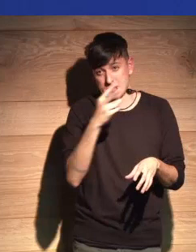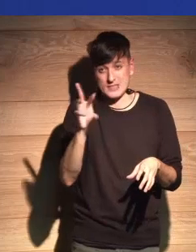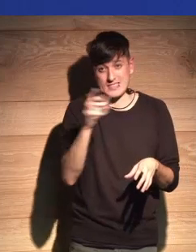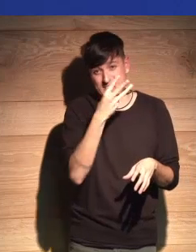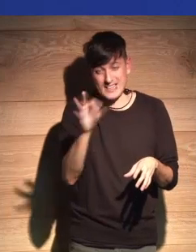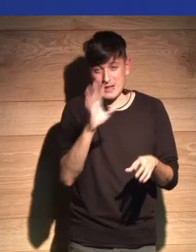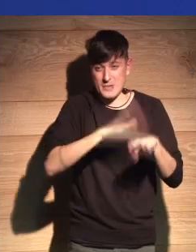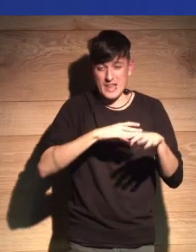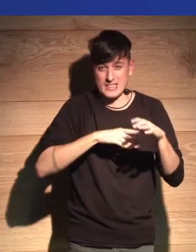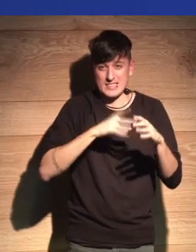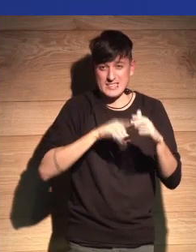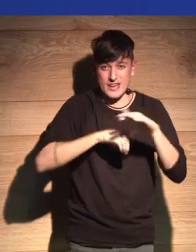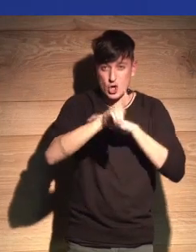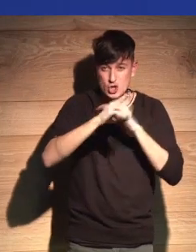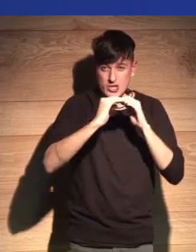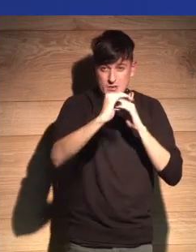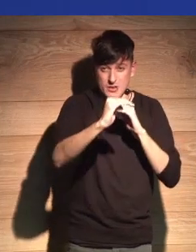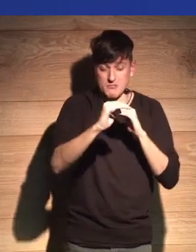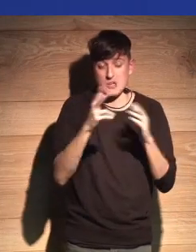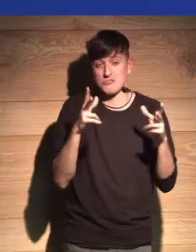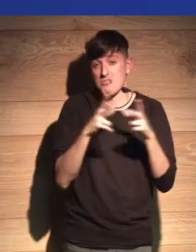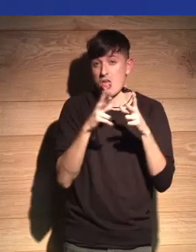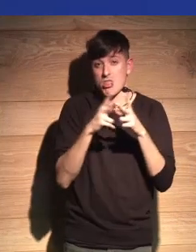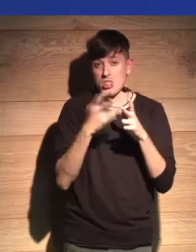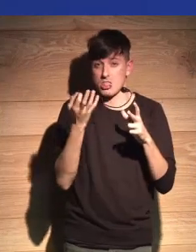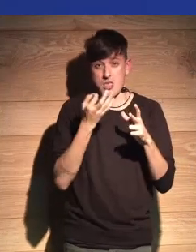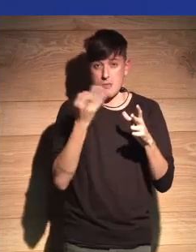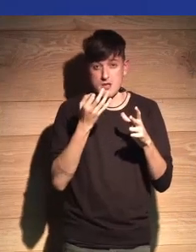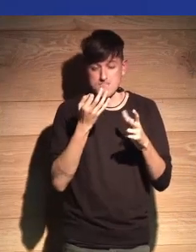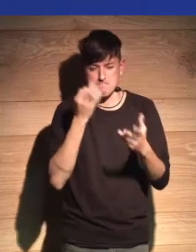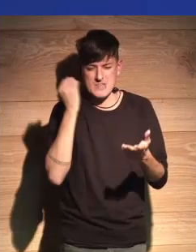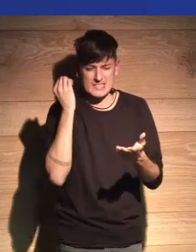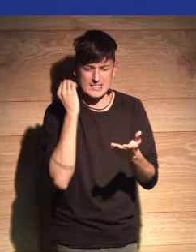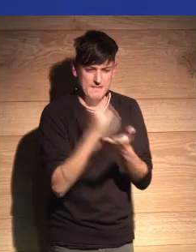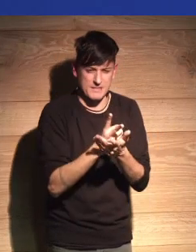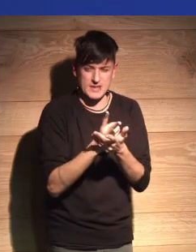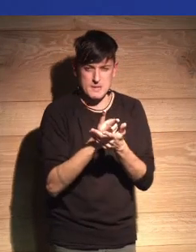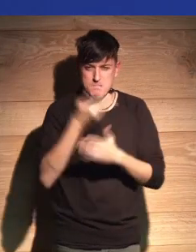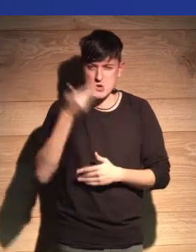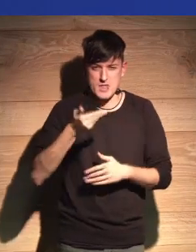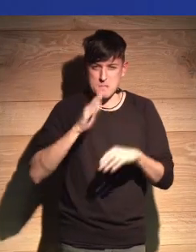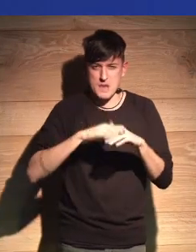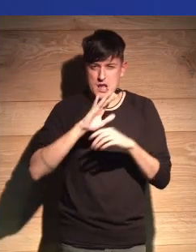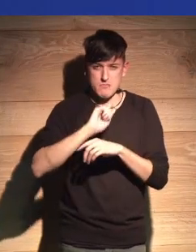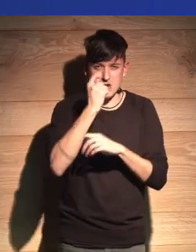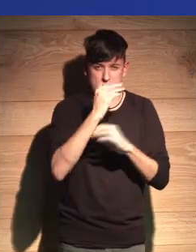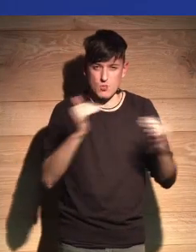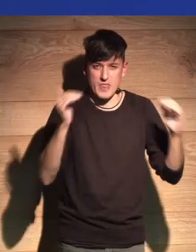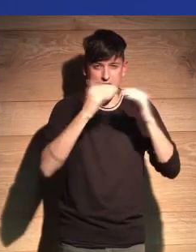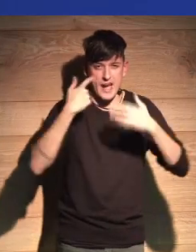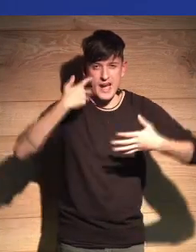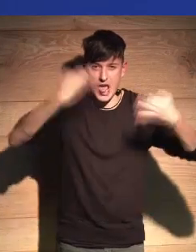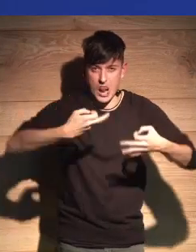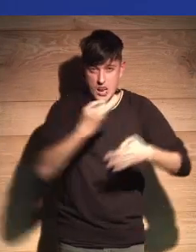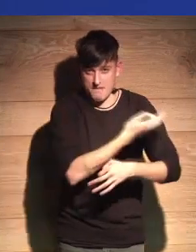agenda for sustainable development. Our societies need to continue to face fundamental